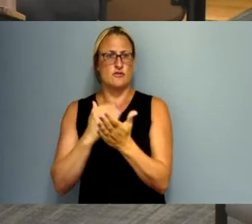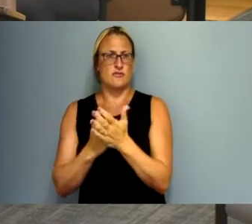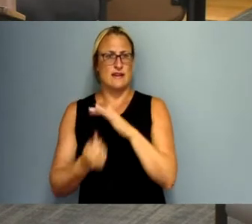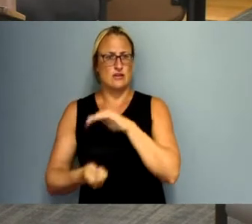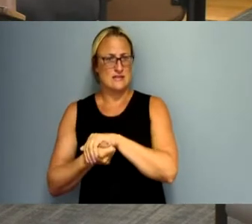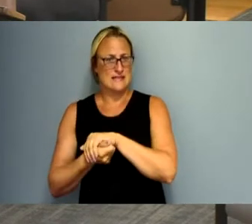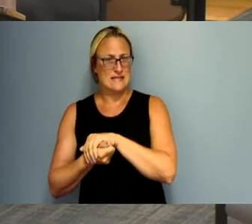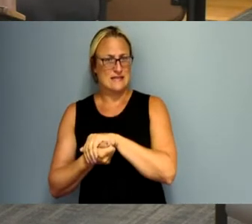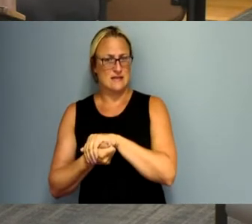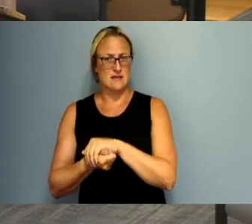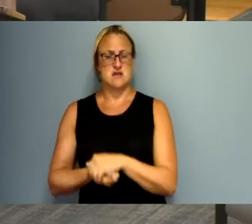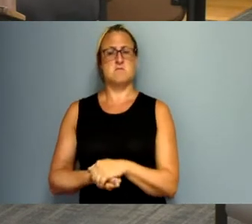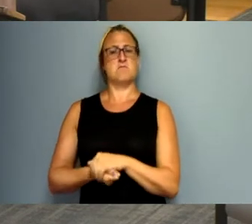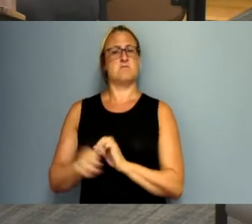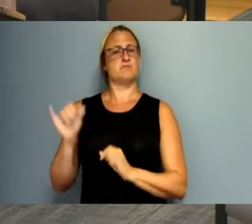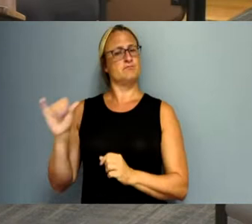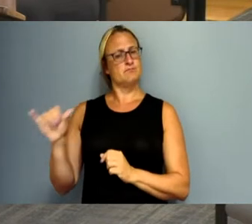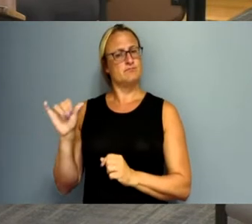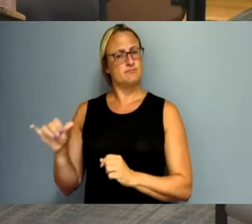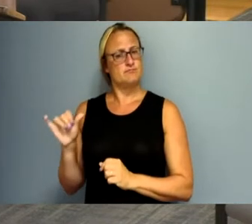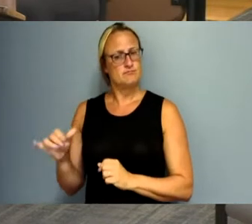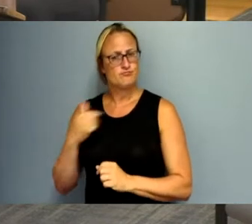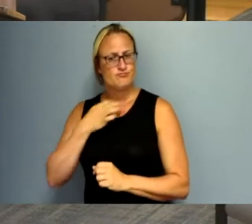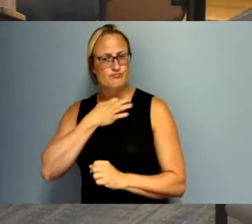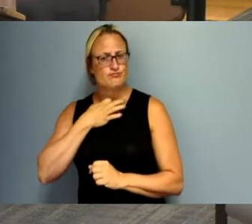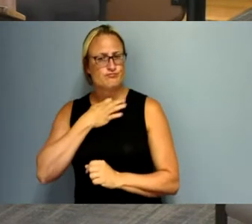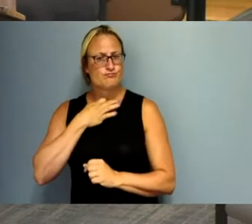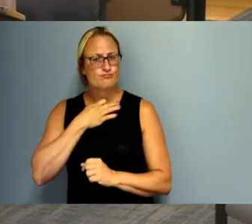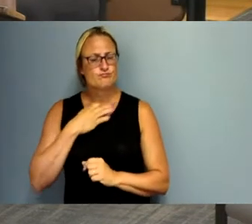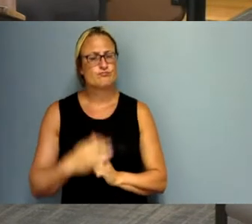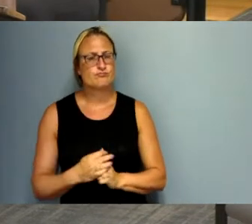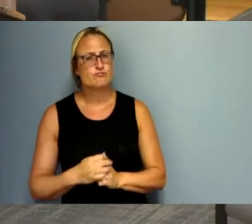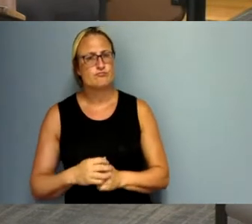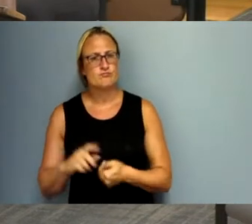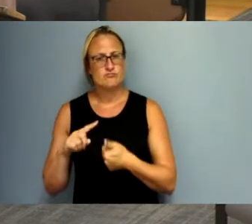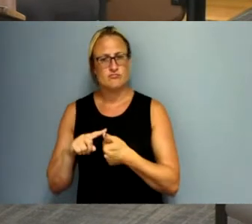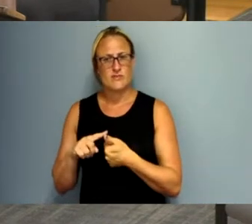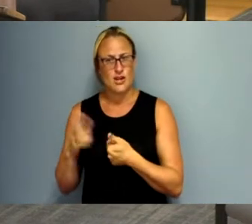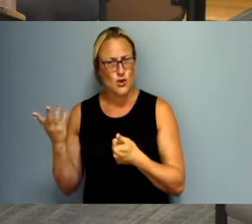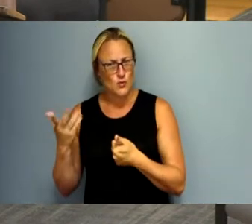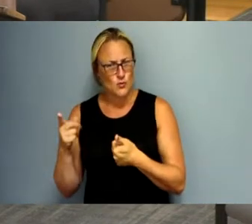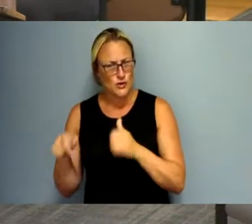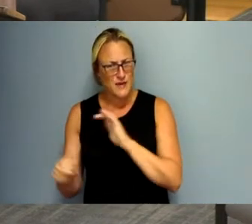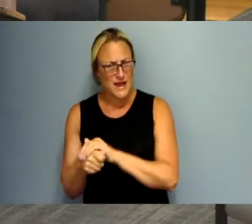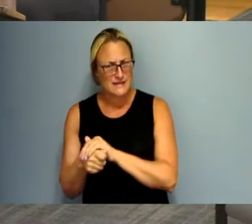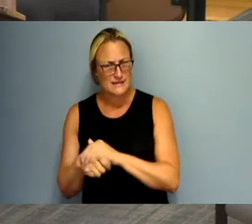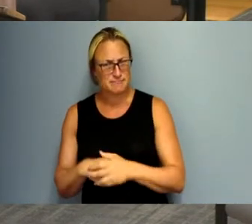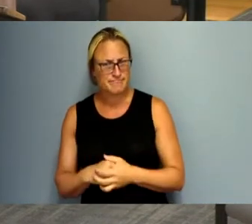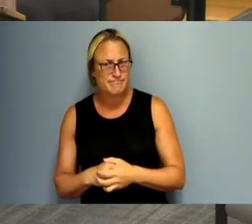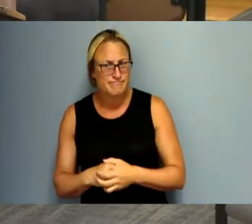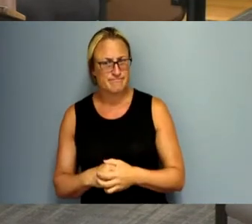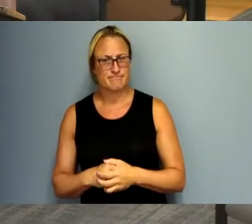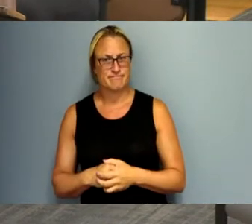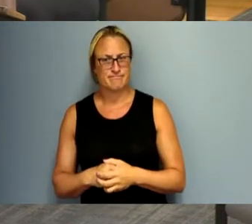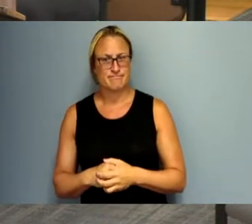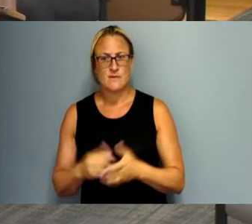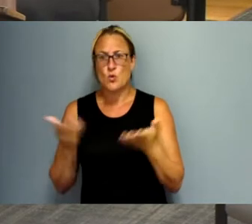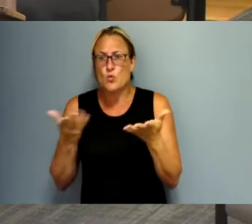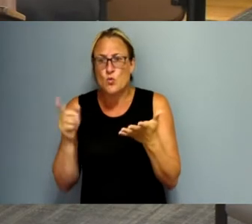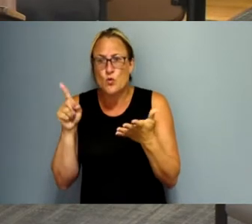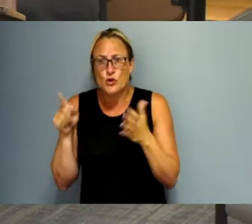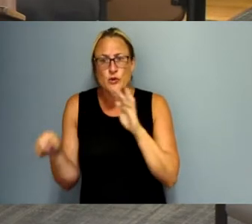have left me with many questions. First, what are you hiding? What are you